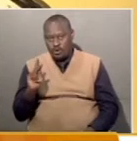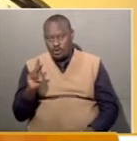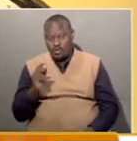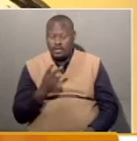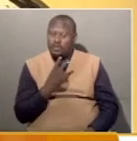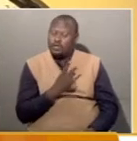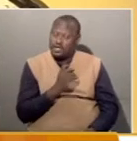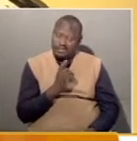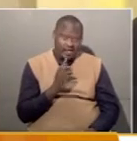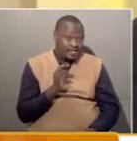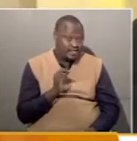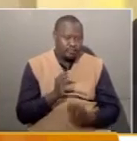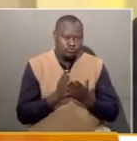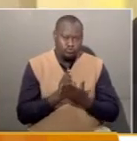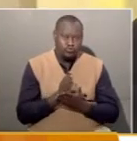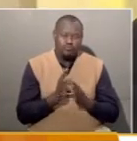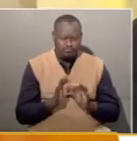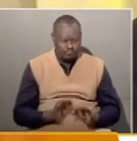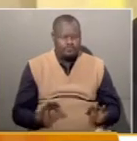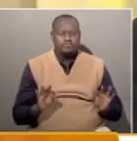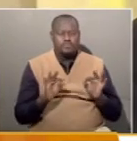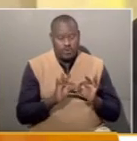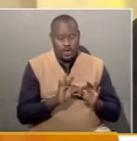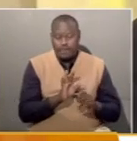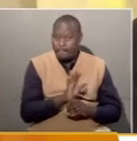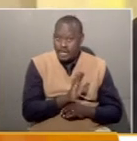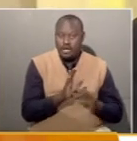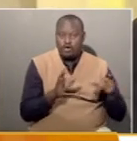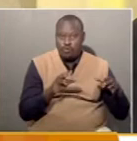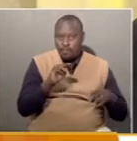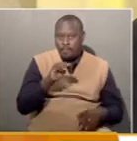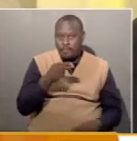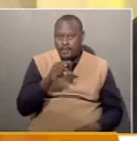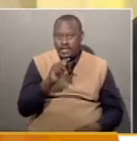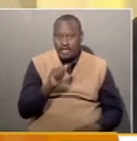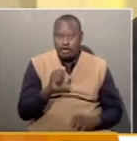2018 is a historic year for the Mehta Group and for me.